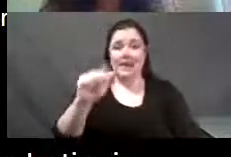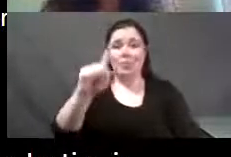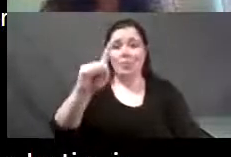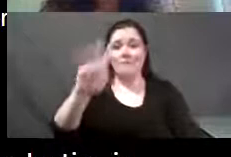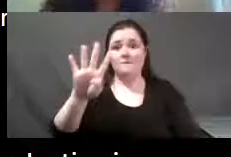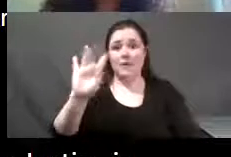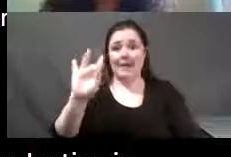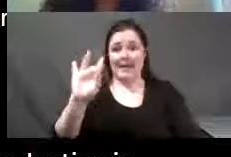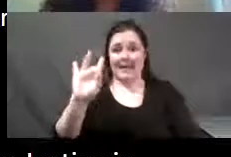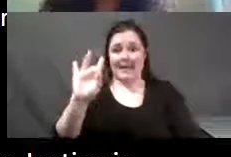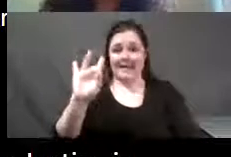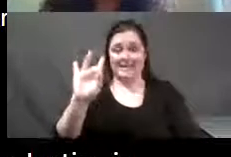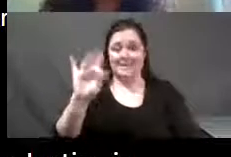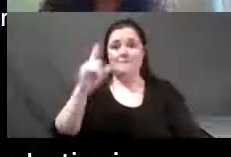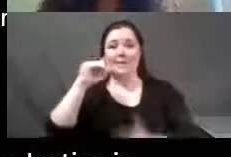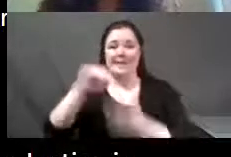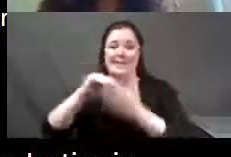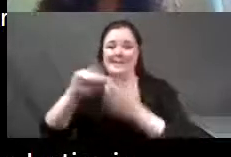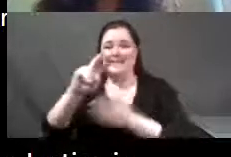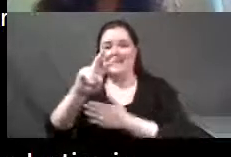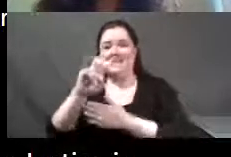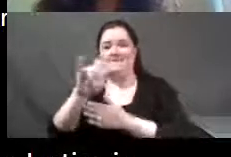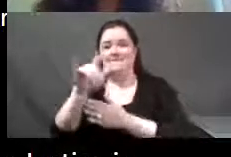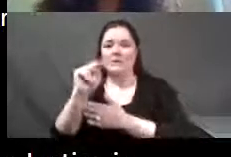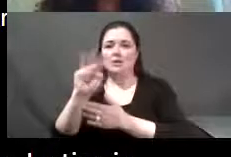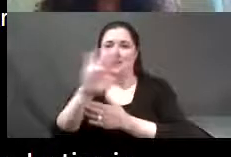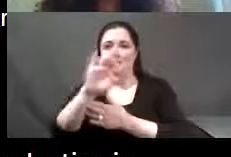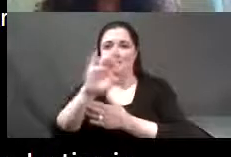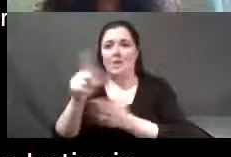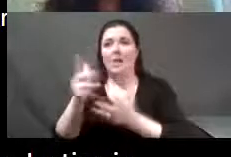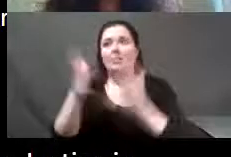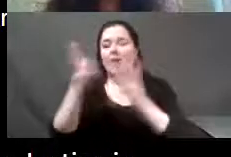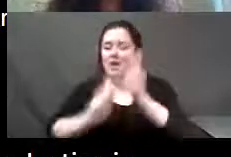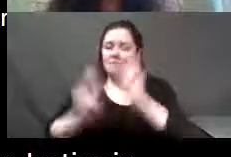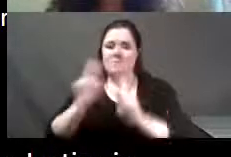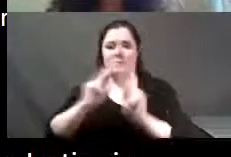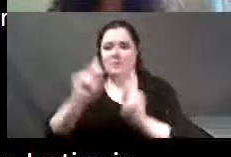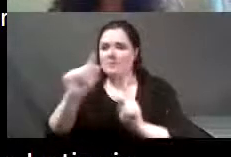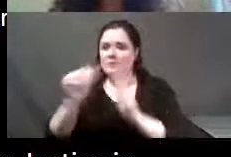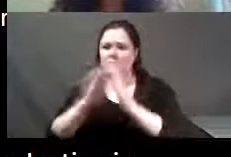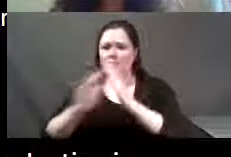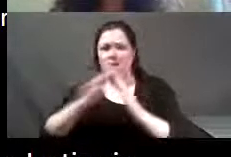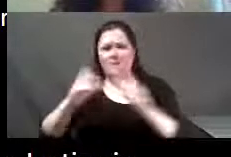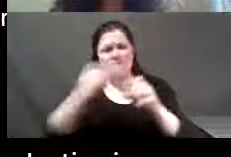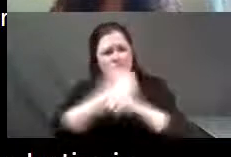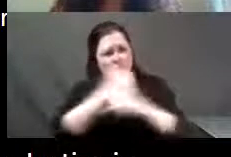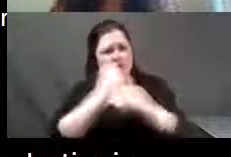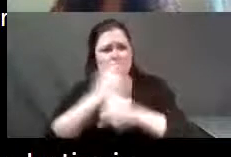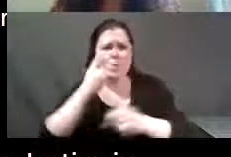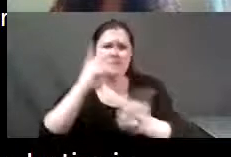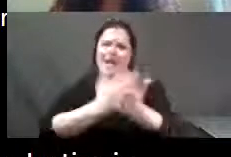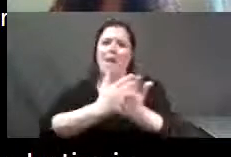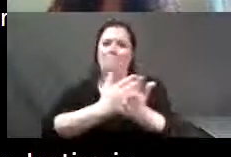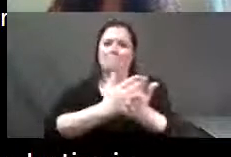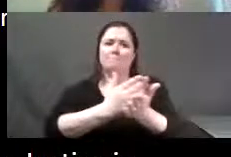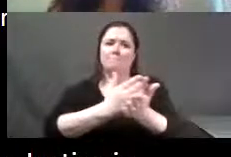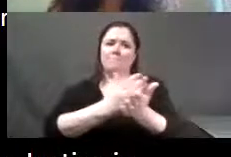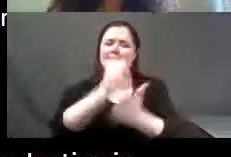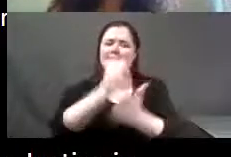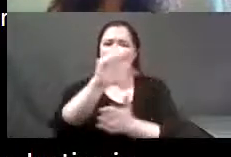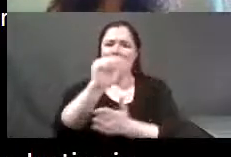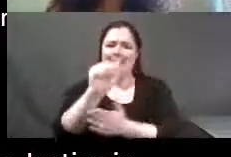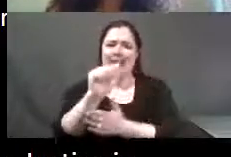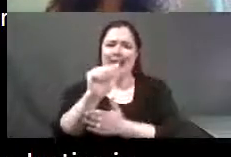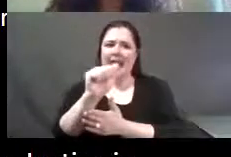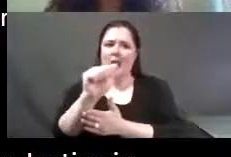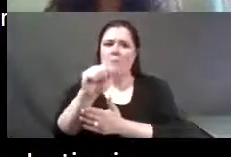the eviction bill. A lot of people in disability communities fought to stop this. Essentially, what this bill did was